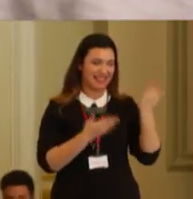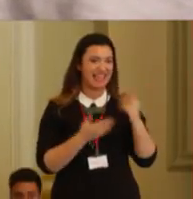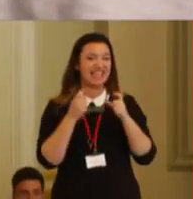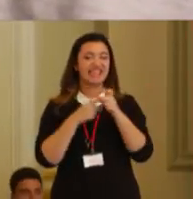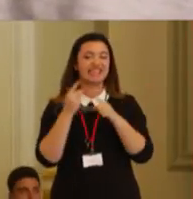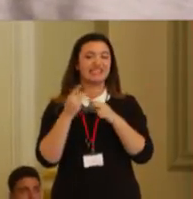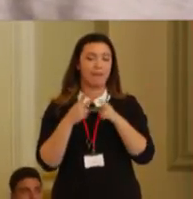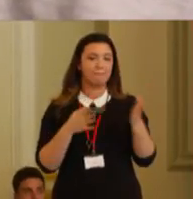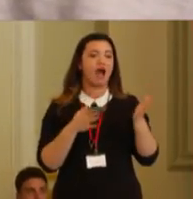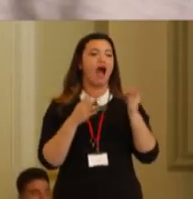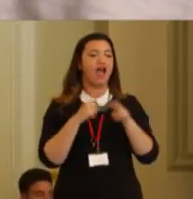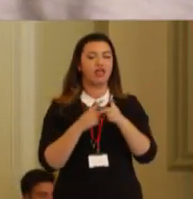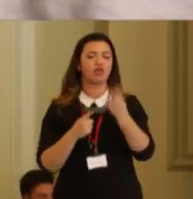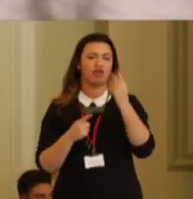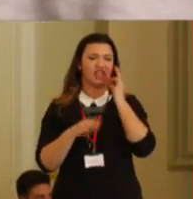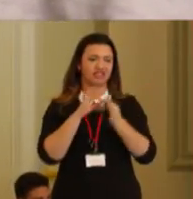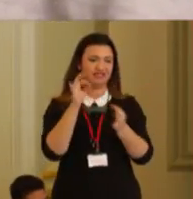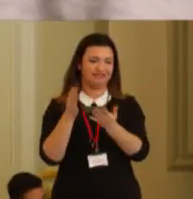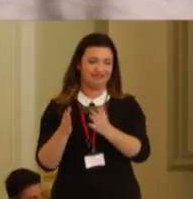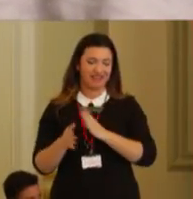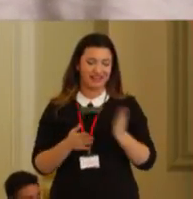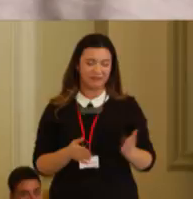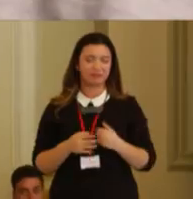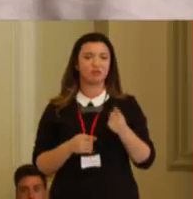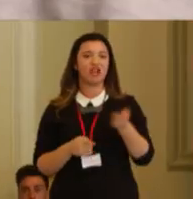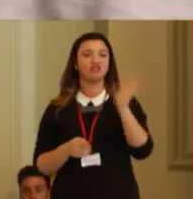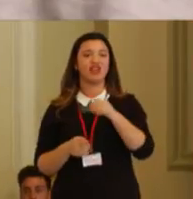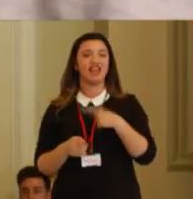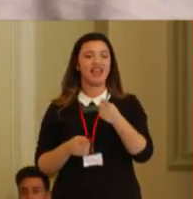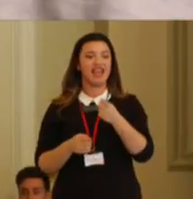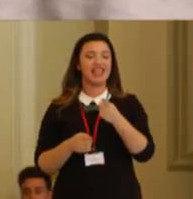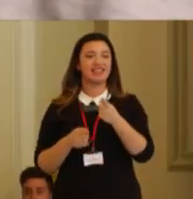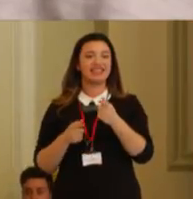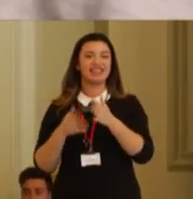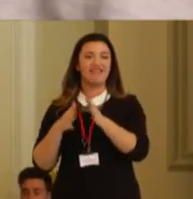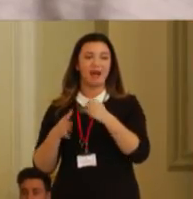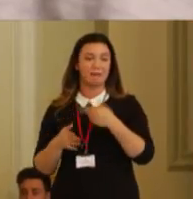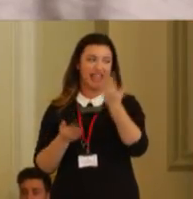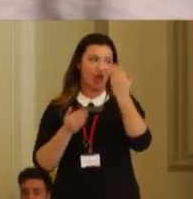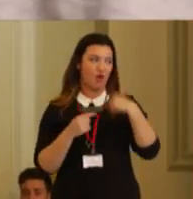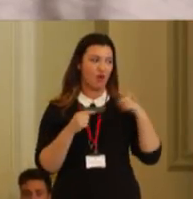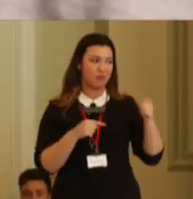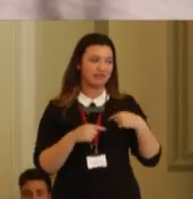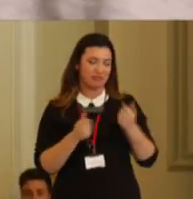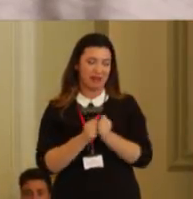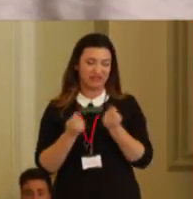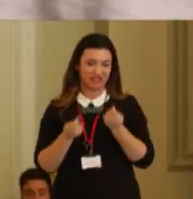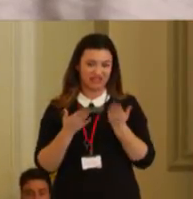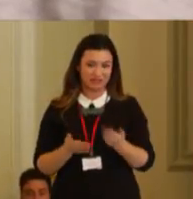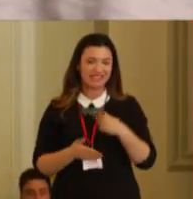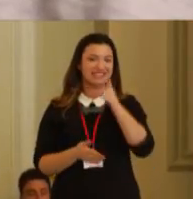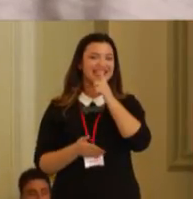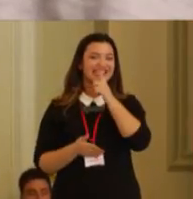survey. You've only just met them. Gizem, Ayla, Leyla and Ibrahim are the names. And throughout the panel, they're going